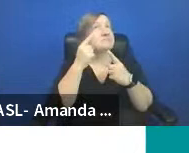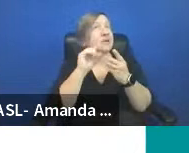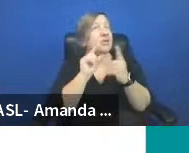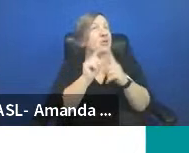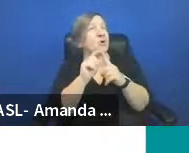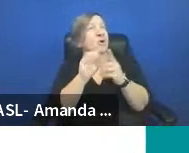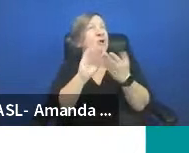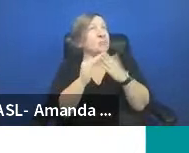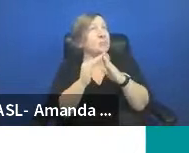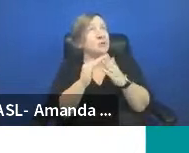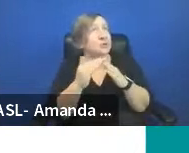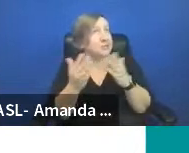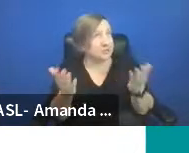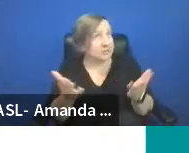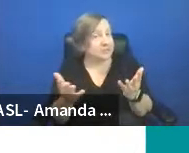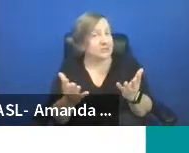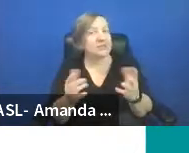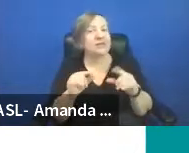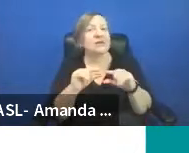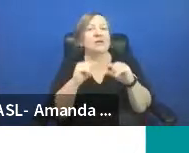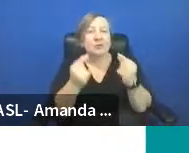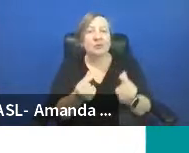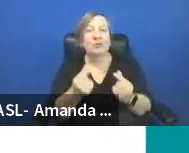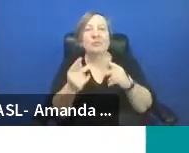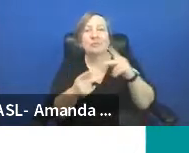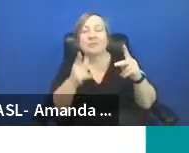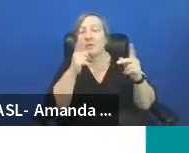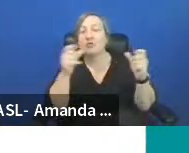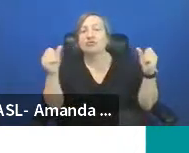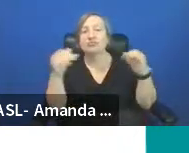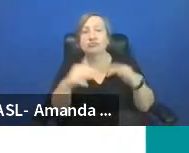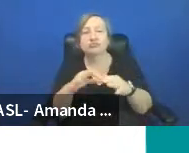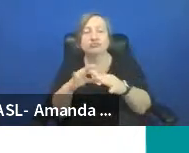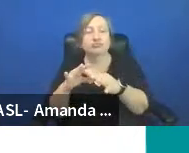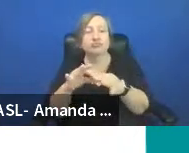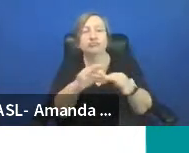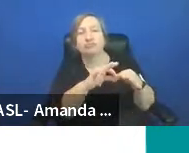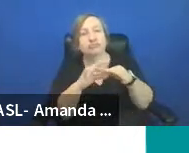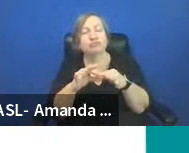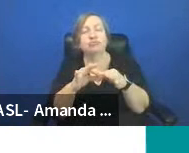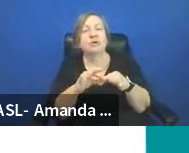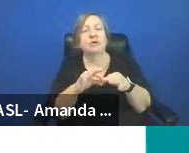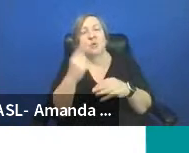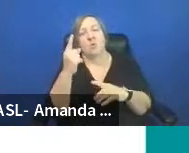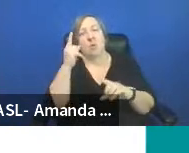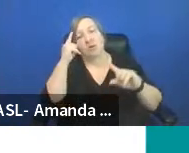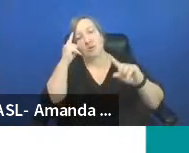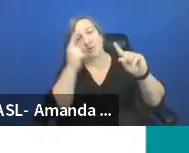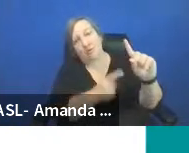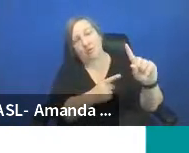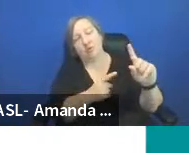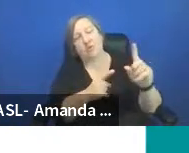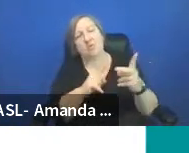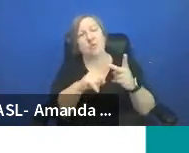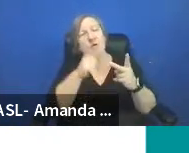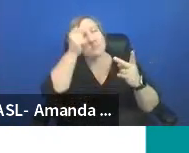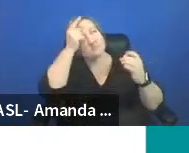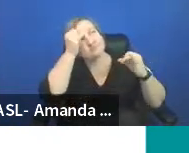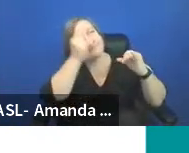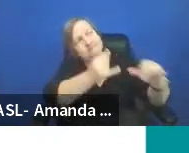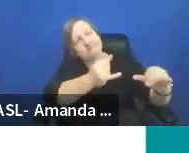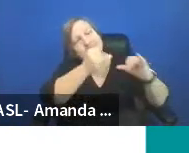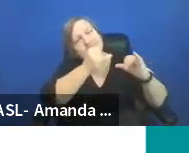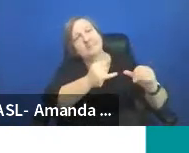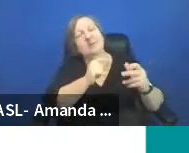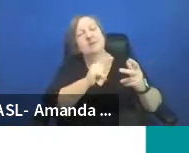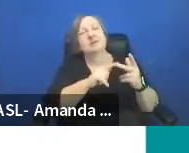community would be a group of folks coming together towards a common goal or understanding, or I